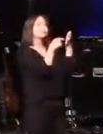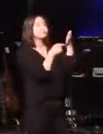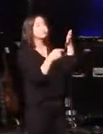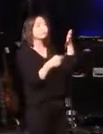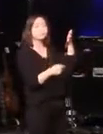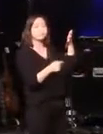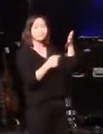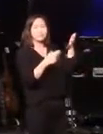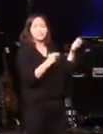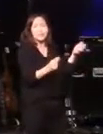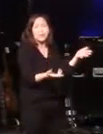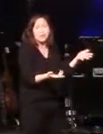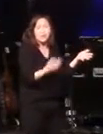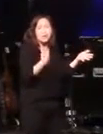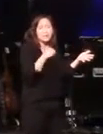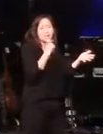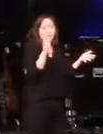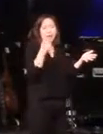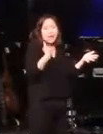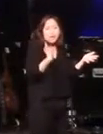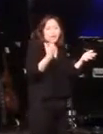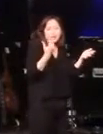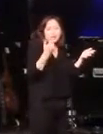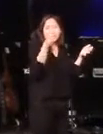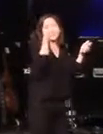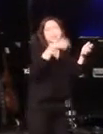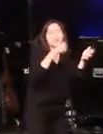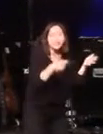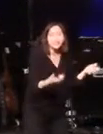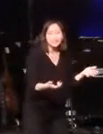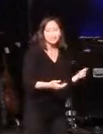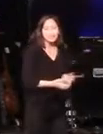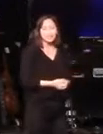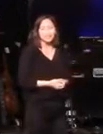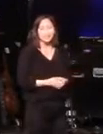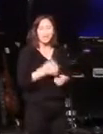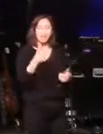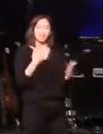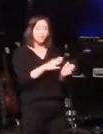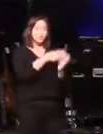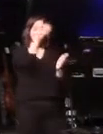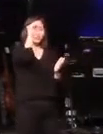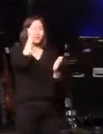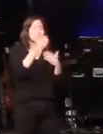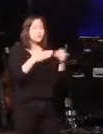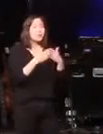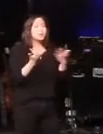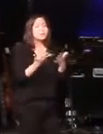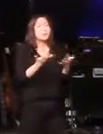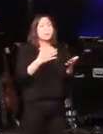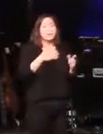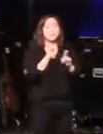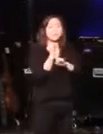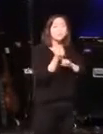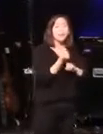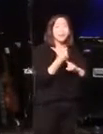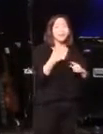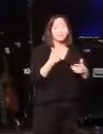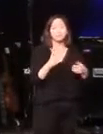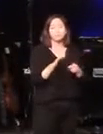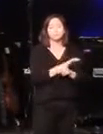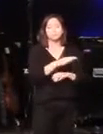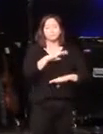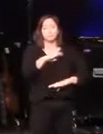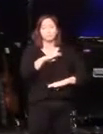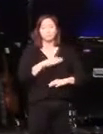I'm not trying to be, look, I need. Not that I'm speaking of need, for I've learned in whatever situation, I am to be content. Here's what's